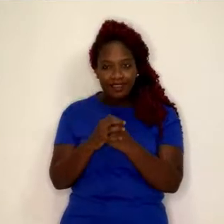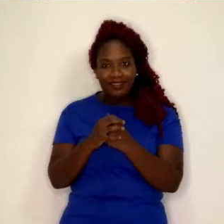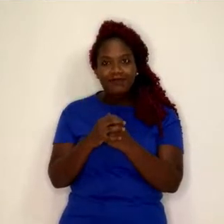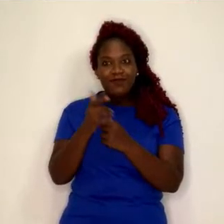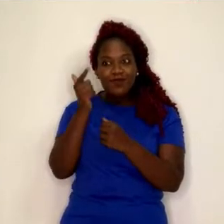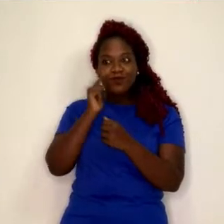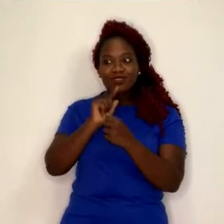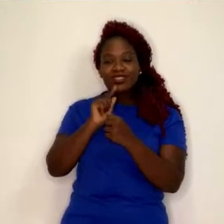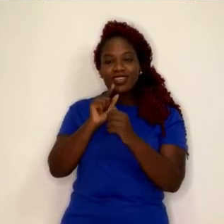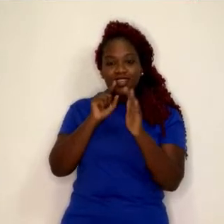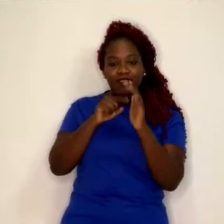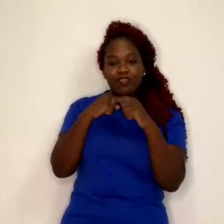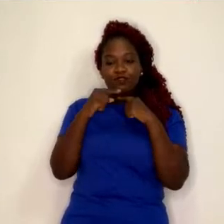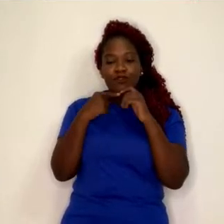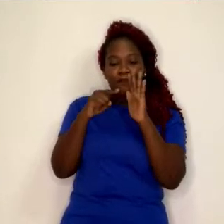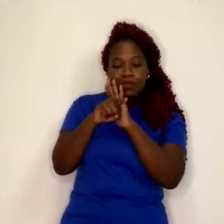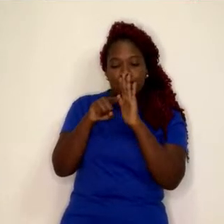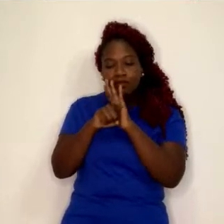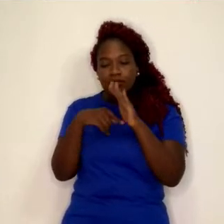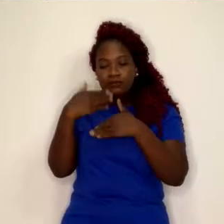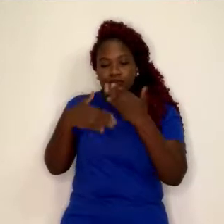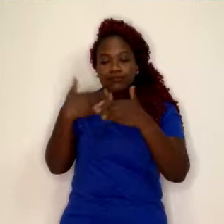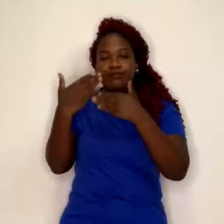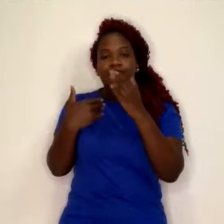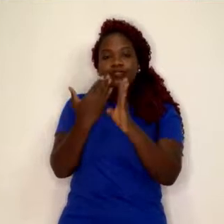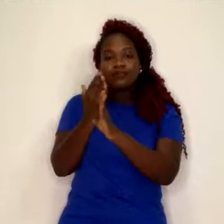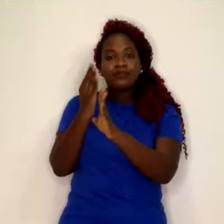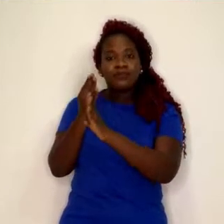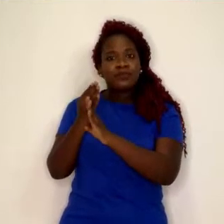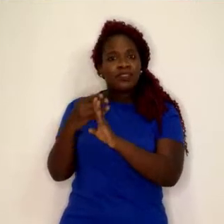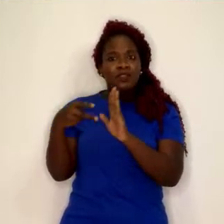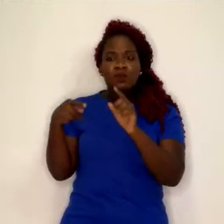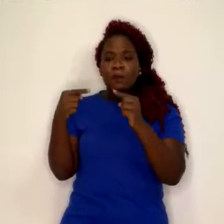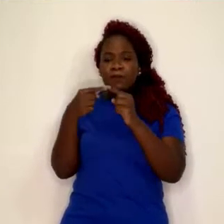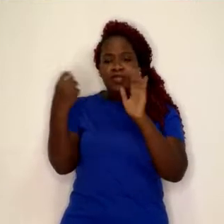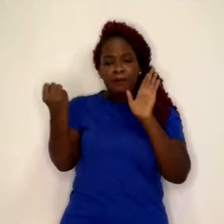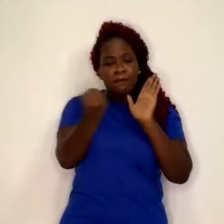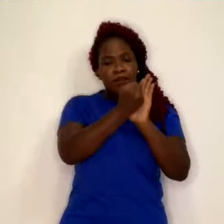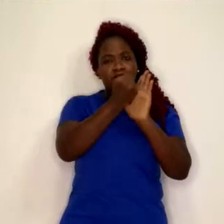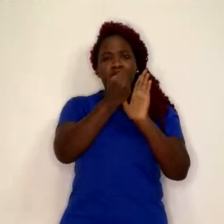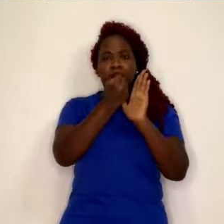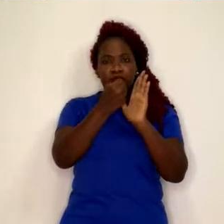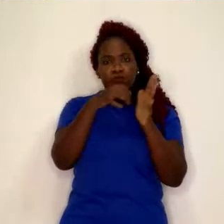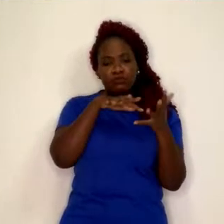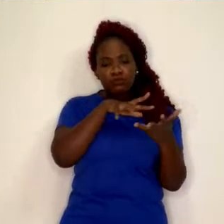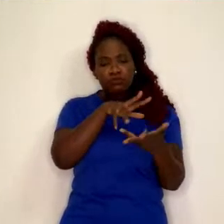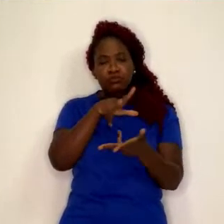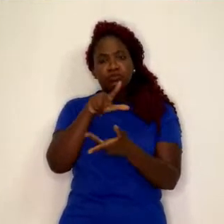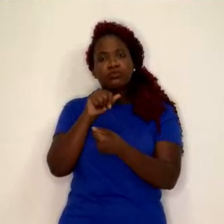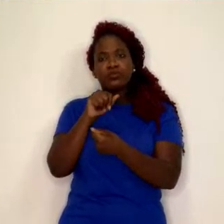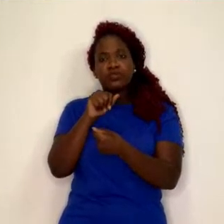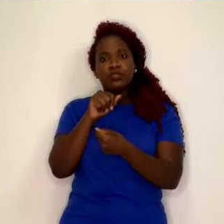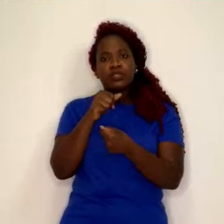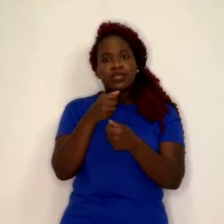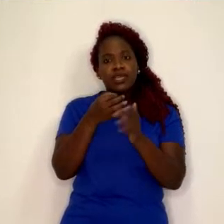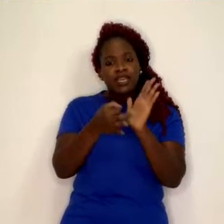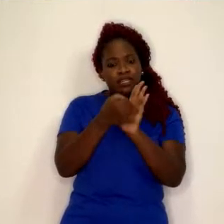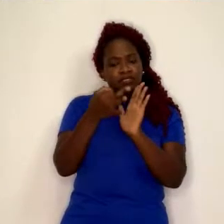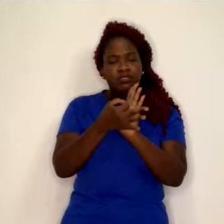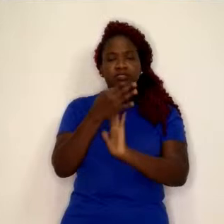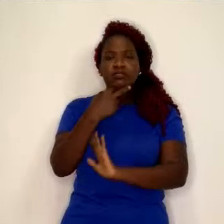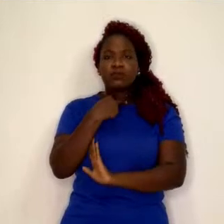checking and doubting your own knowledge so that it can advance. And this is has to do with modernity.